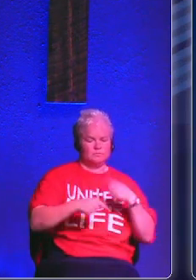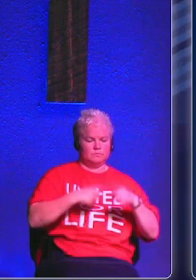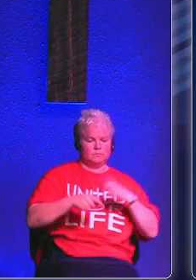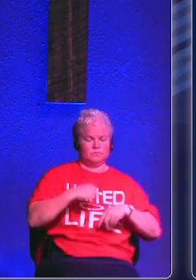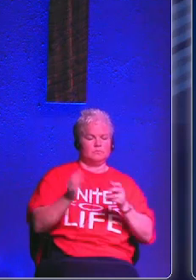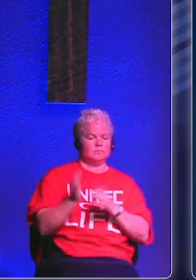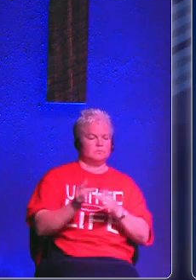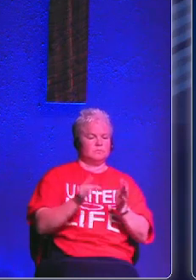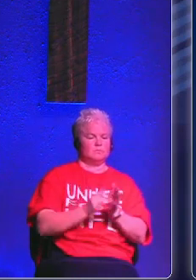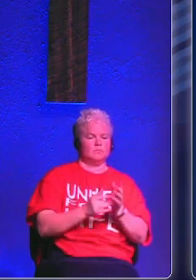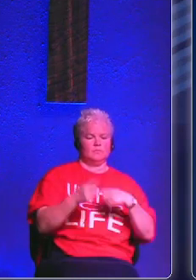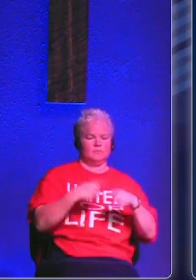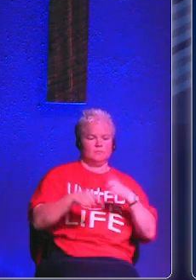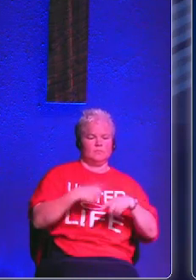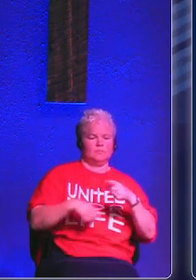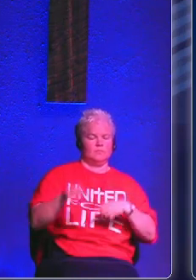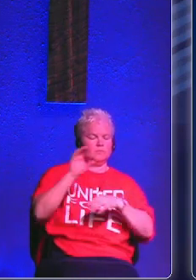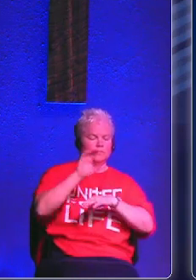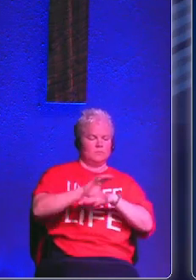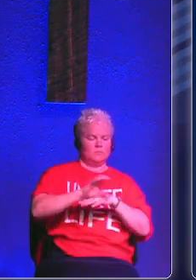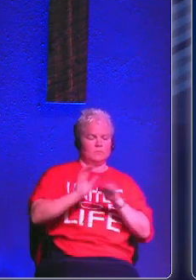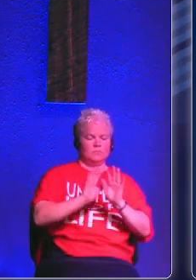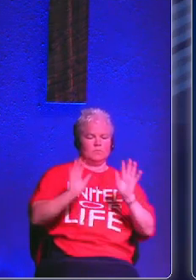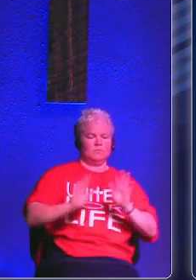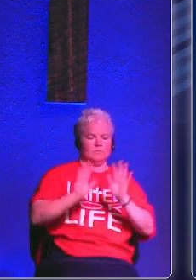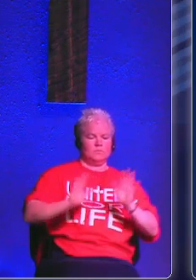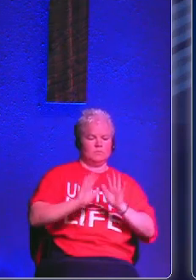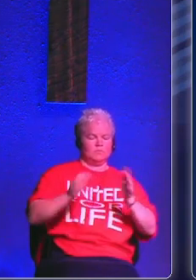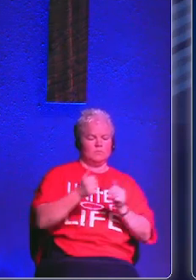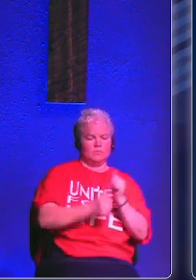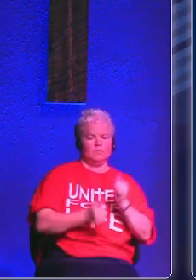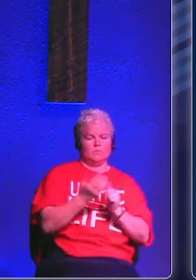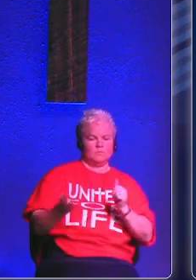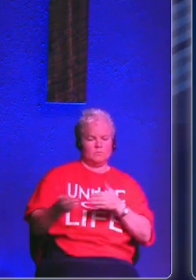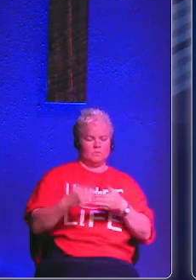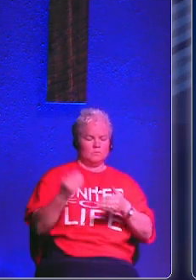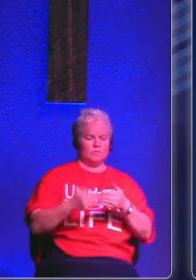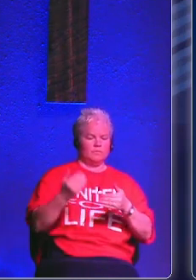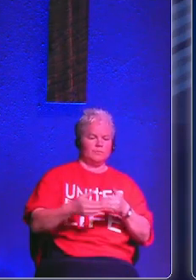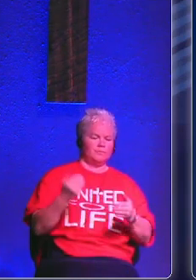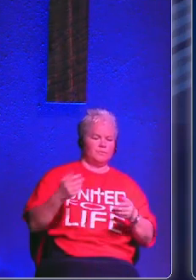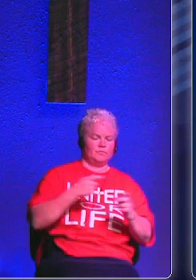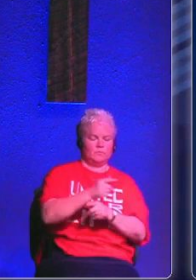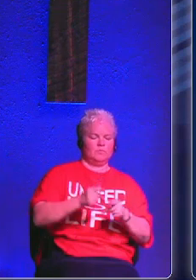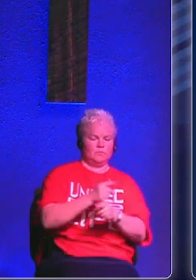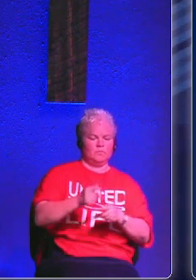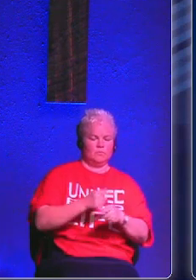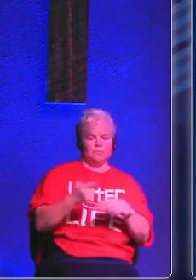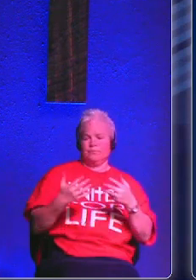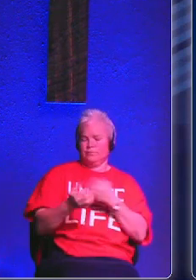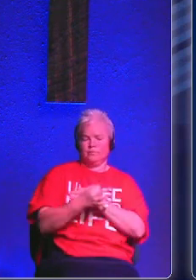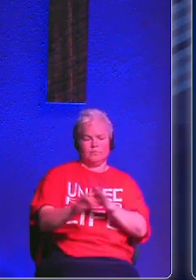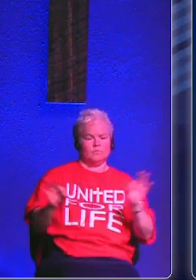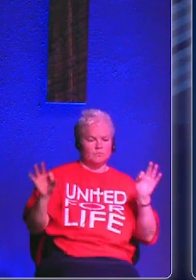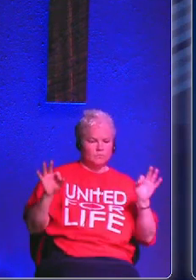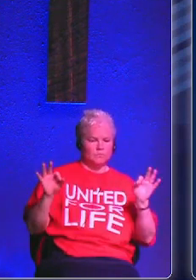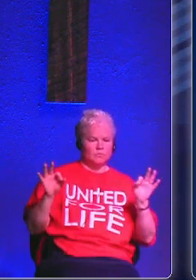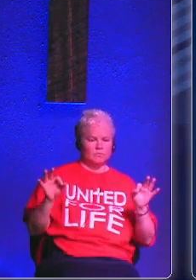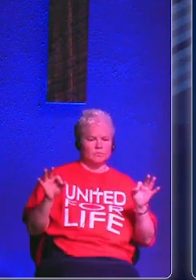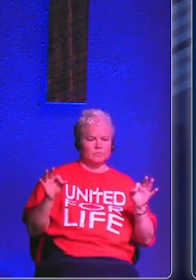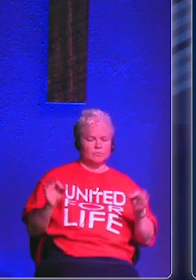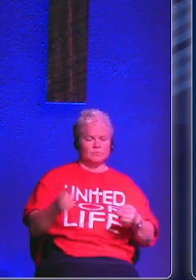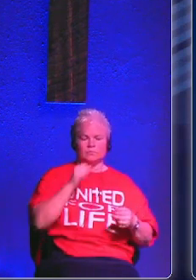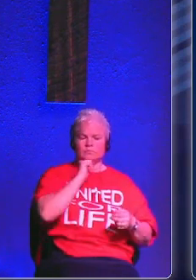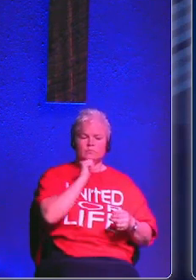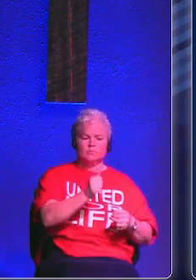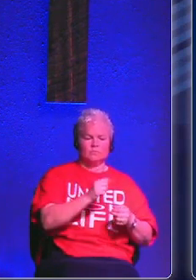come to Jesus and just come to church on Sunday, everything would get easy. My life would be carefree. And that just doesn't always